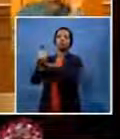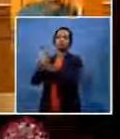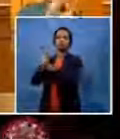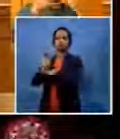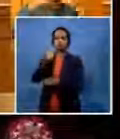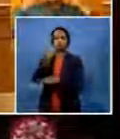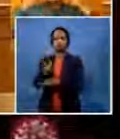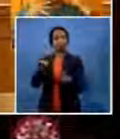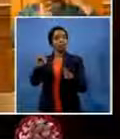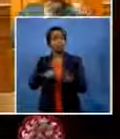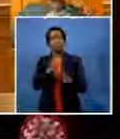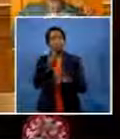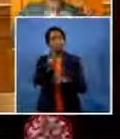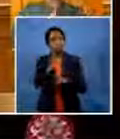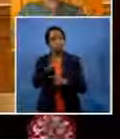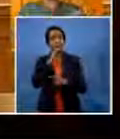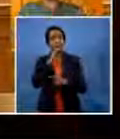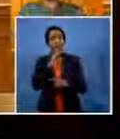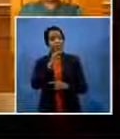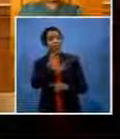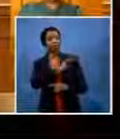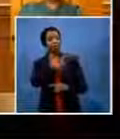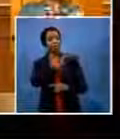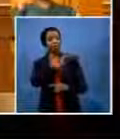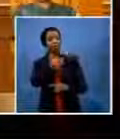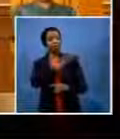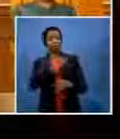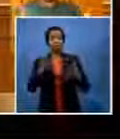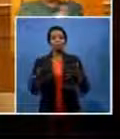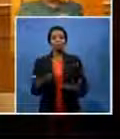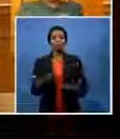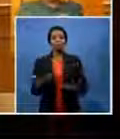to point out some of the pitfalls